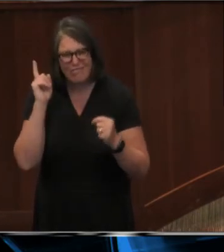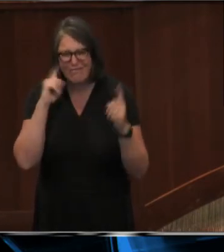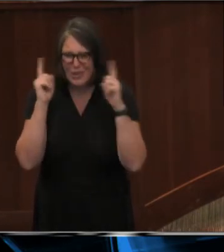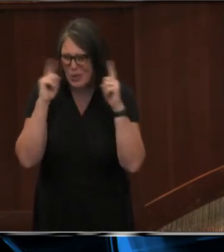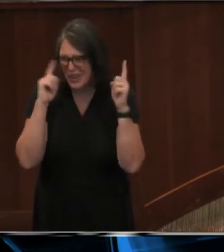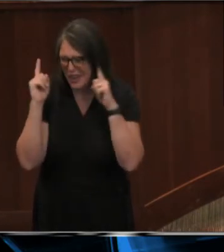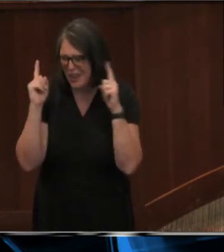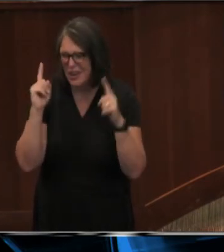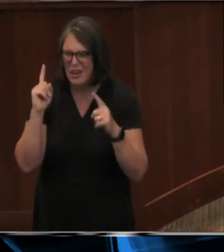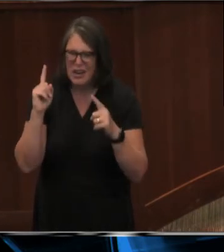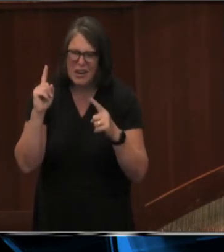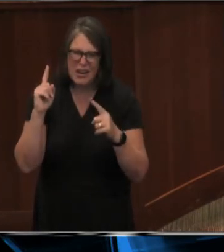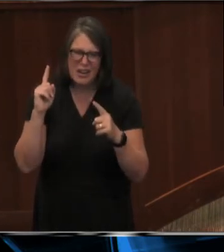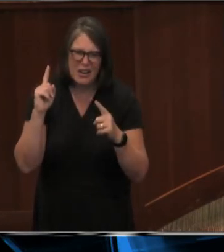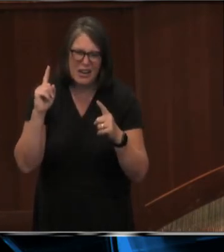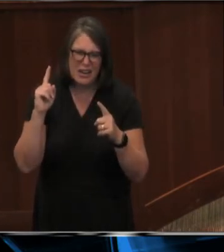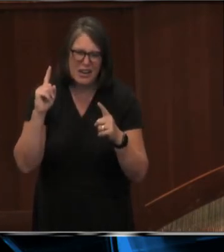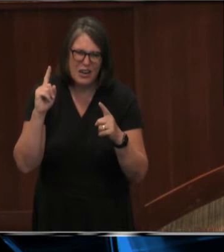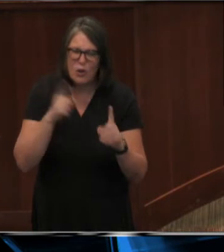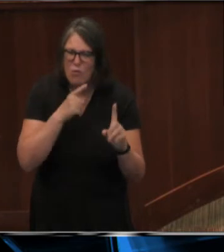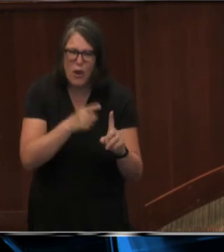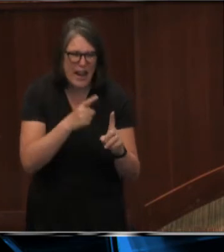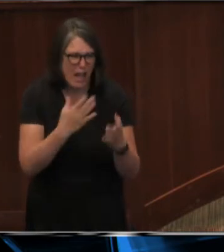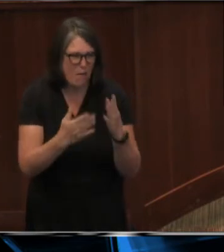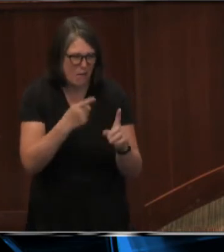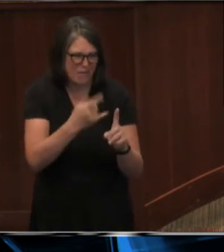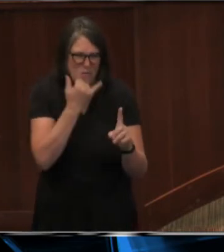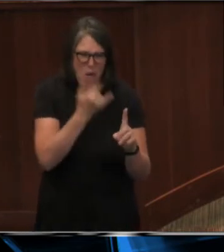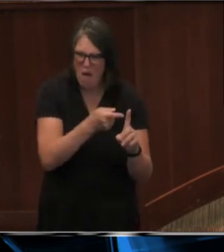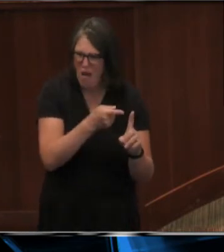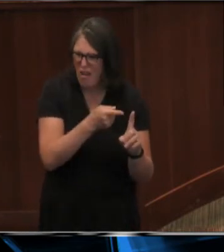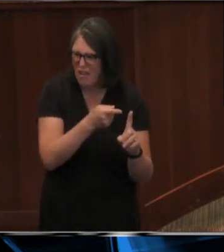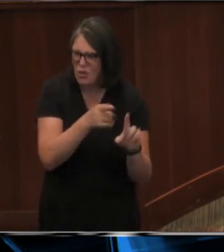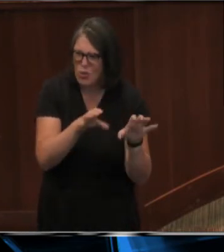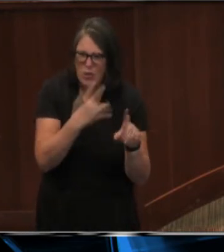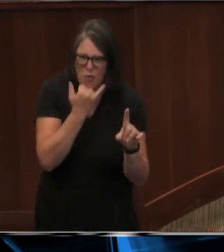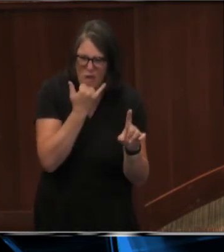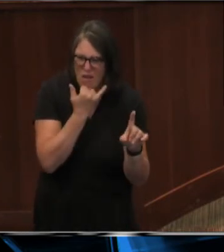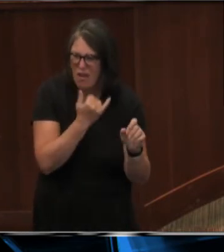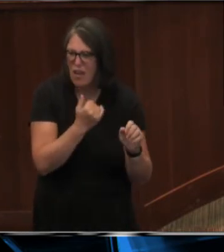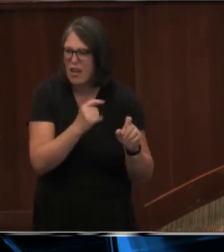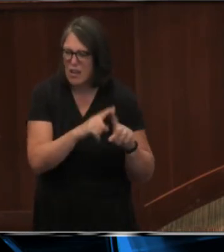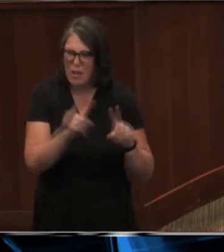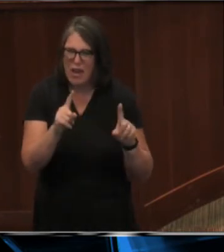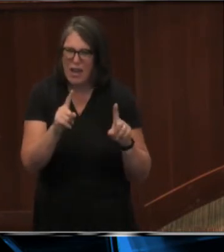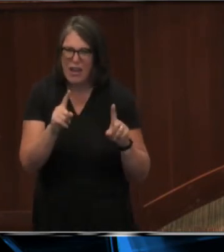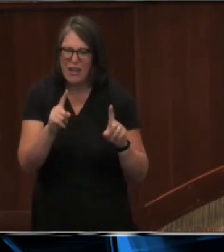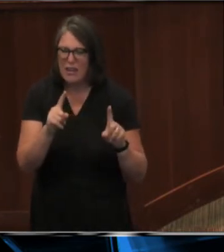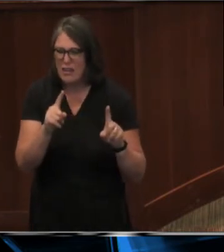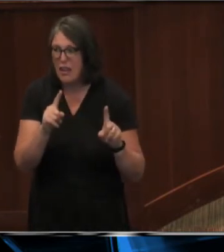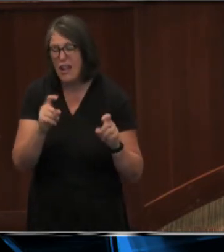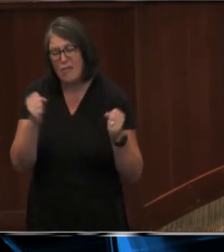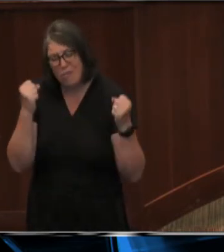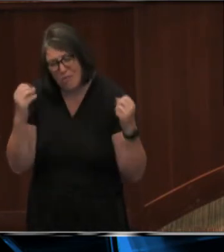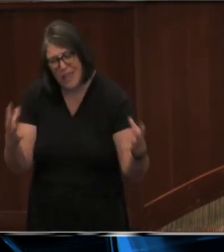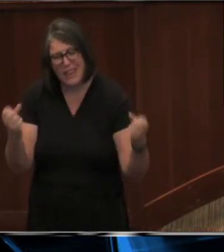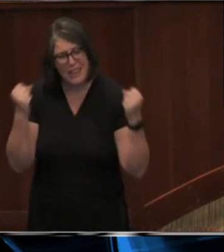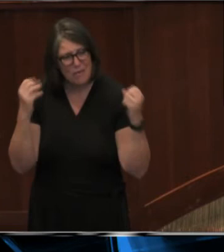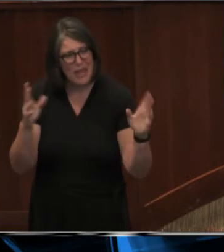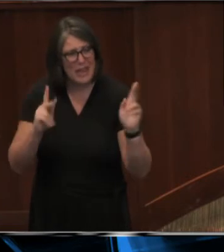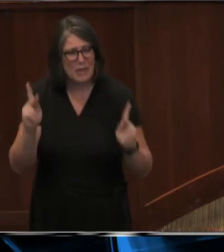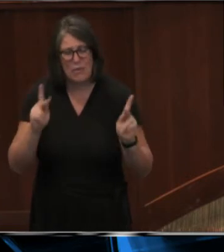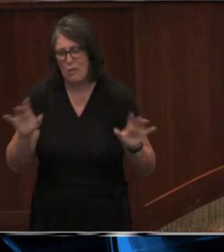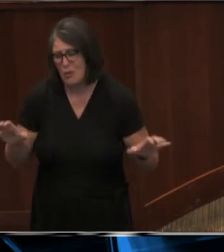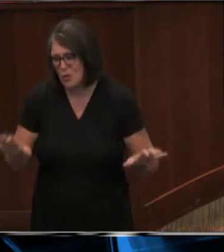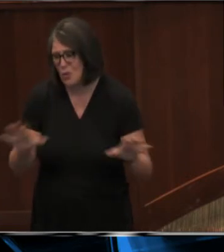about pointing out like who might not be doing the right thing, but there is an incredible number of people that are doing